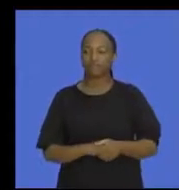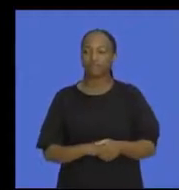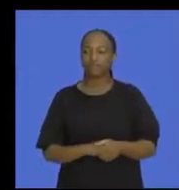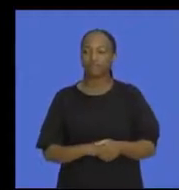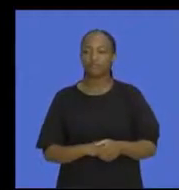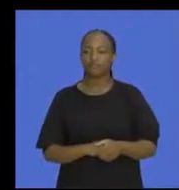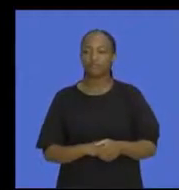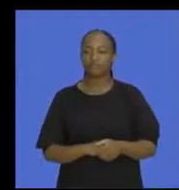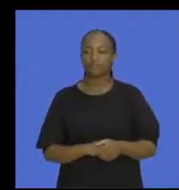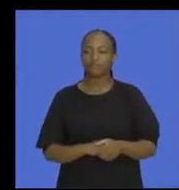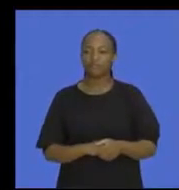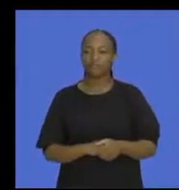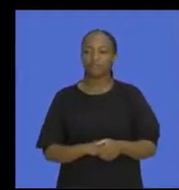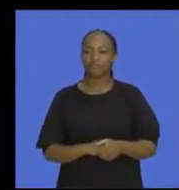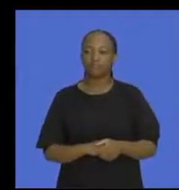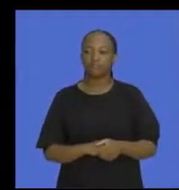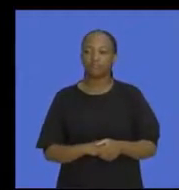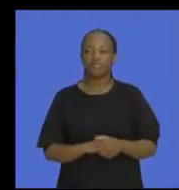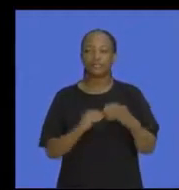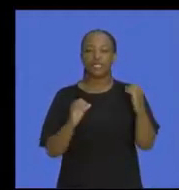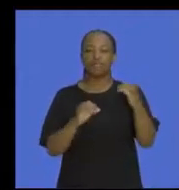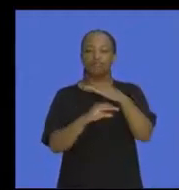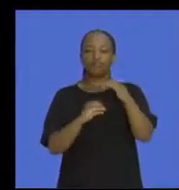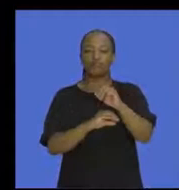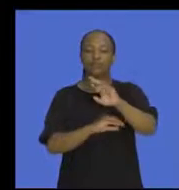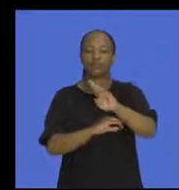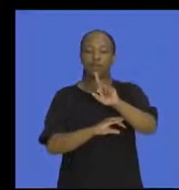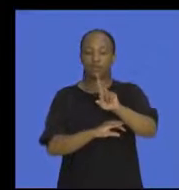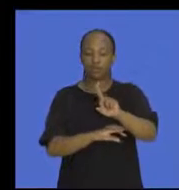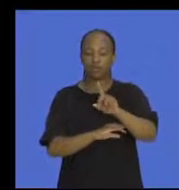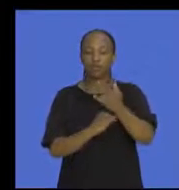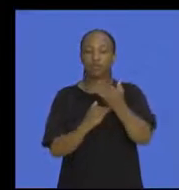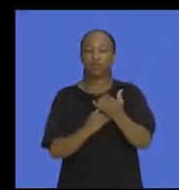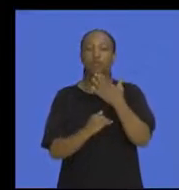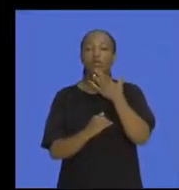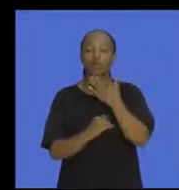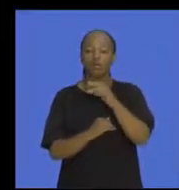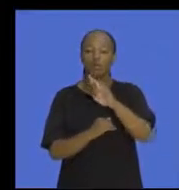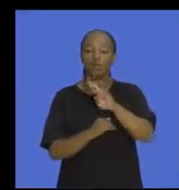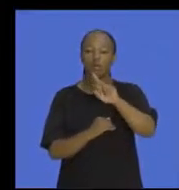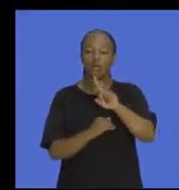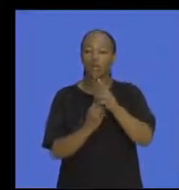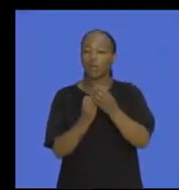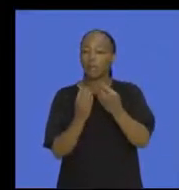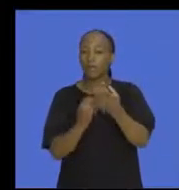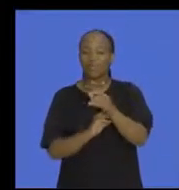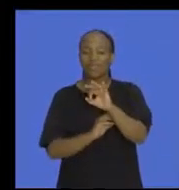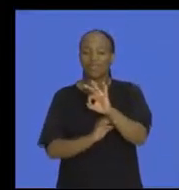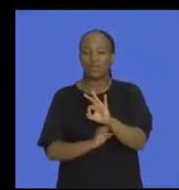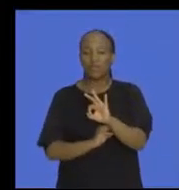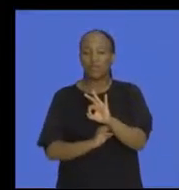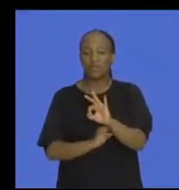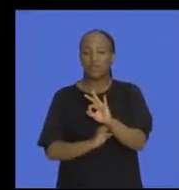Current through, R1, which is current through R1 is equals to